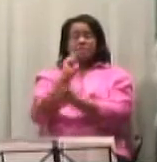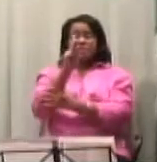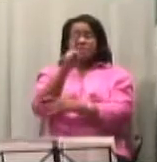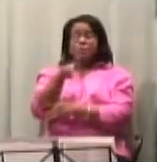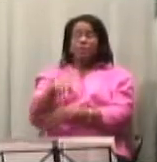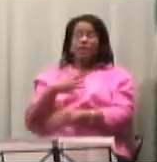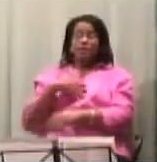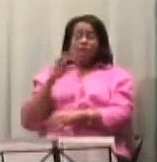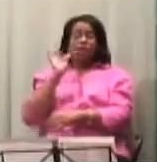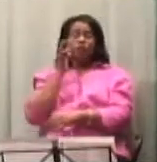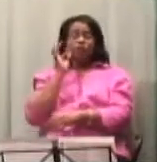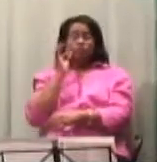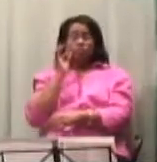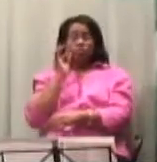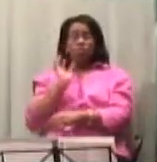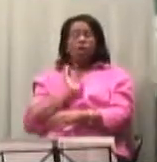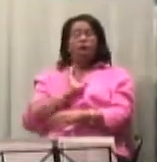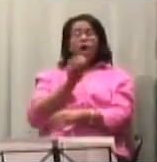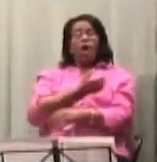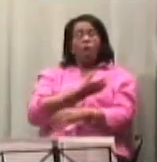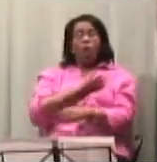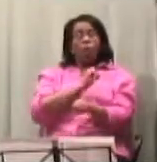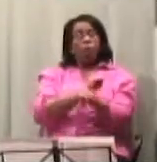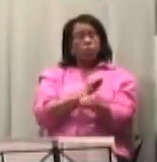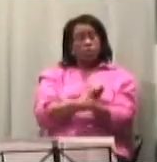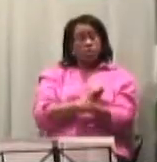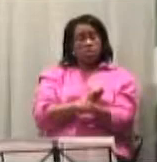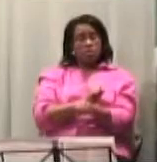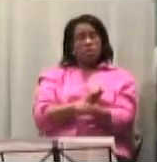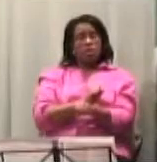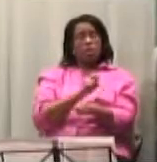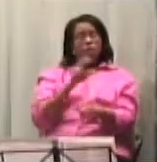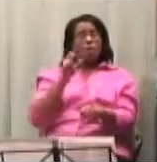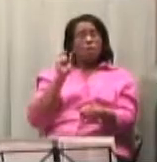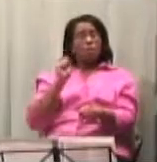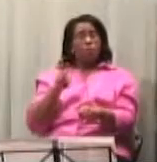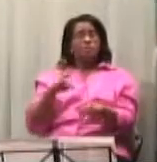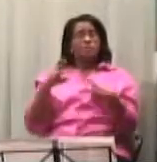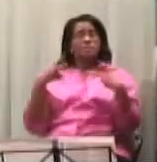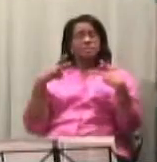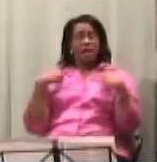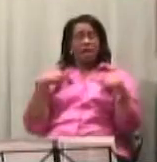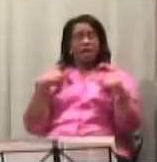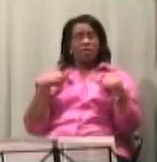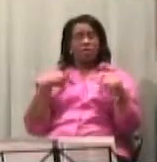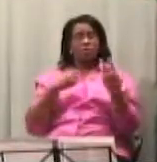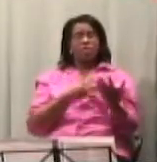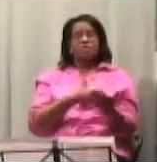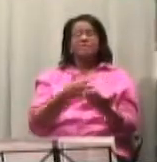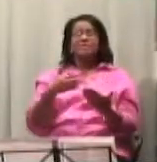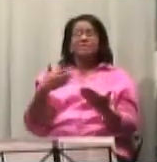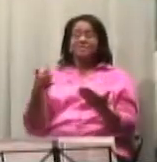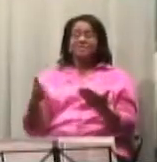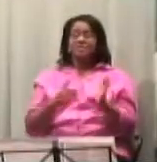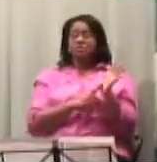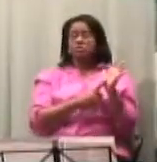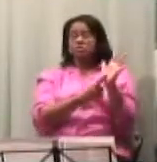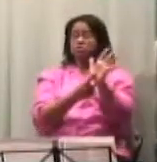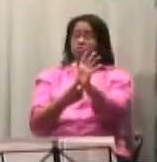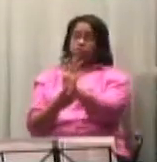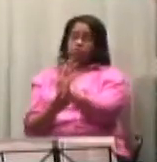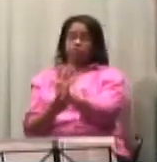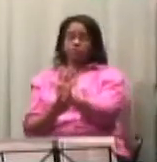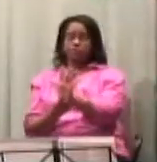know, contrary to our faith, and asking the grace to live according to the values of the